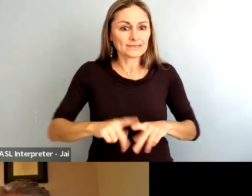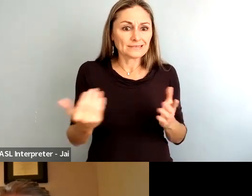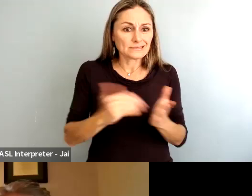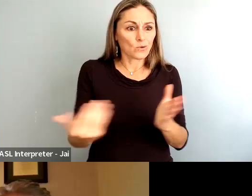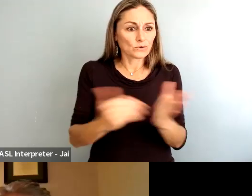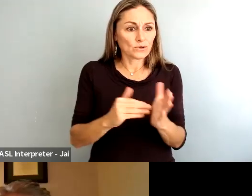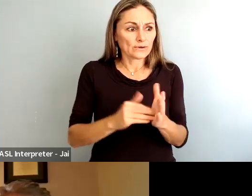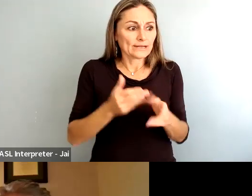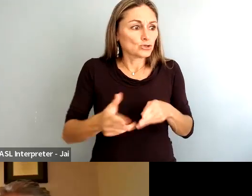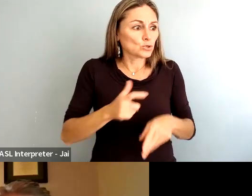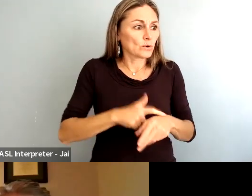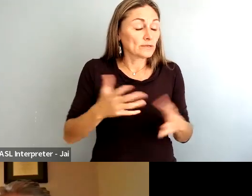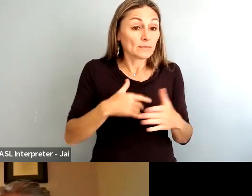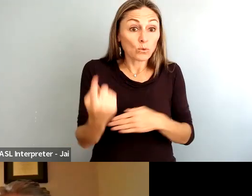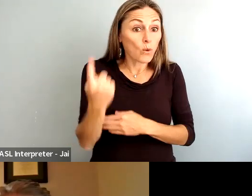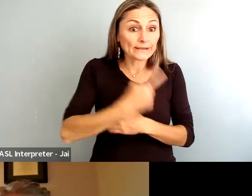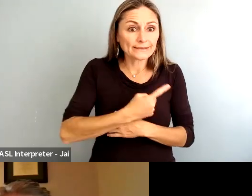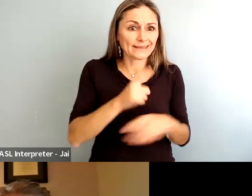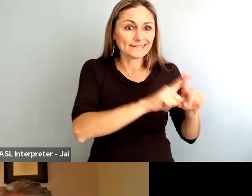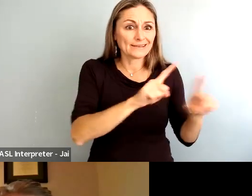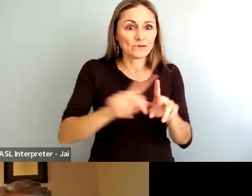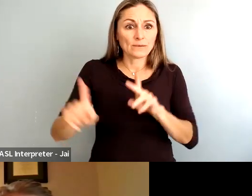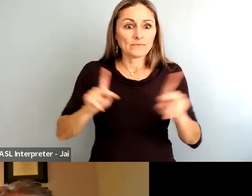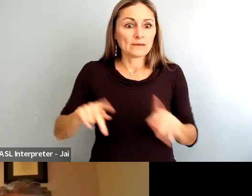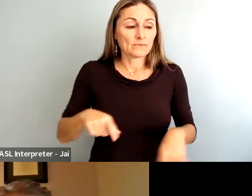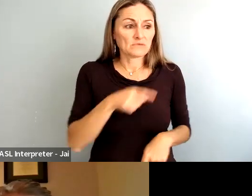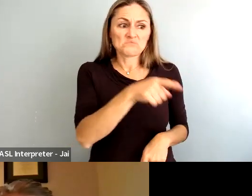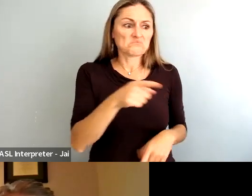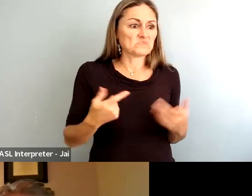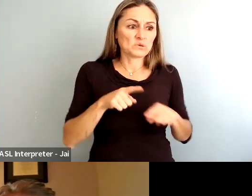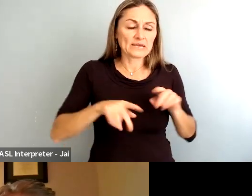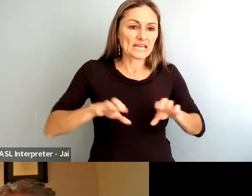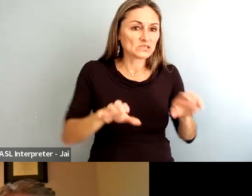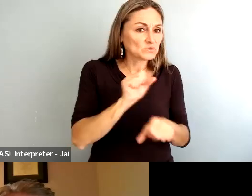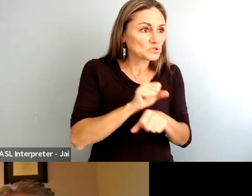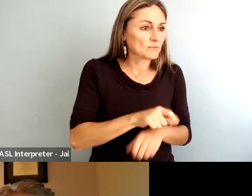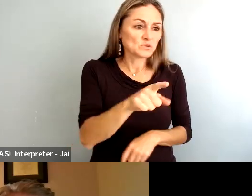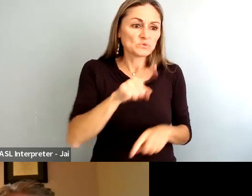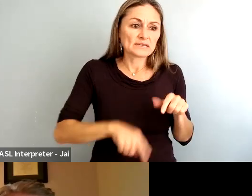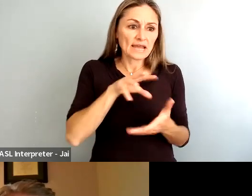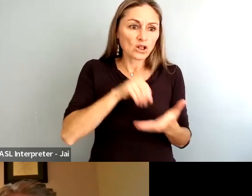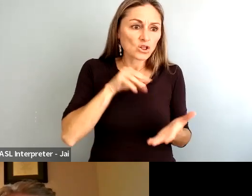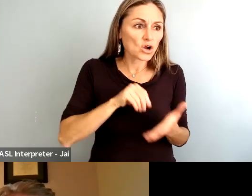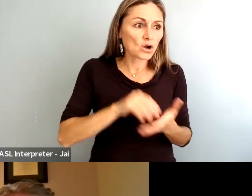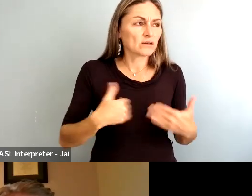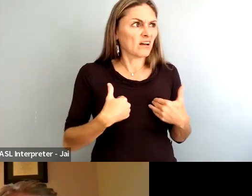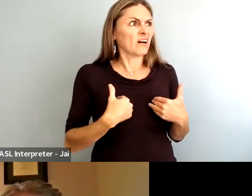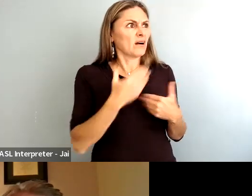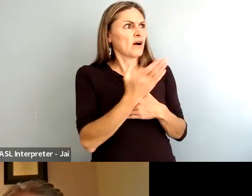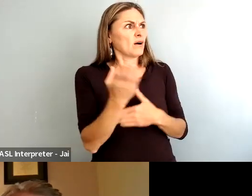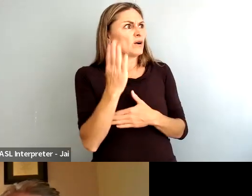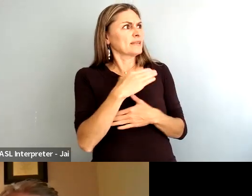frame of a day by different people, she cannot do a job, cannot learn, unable to do a